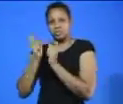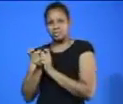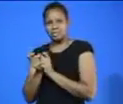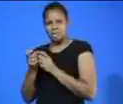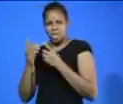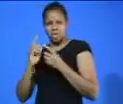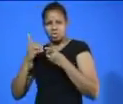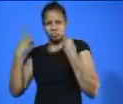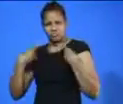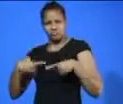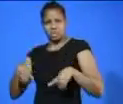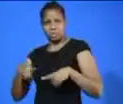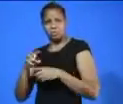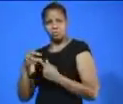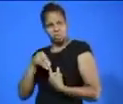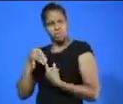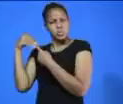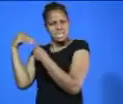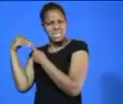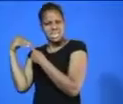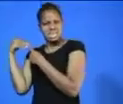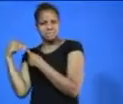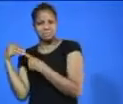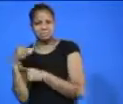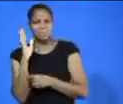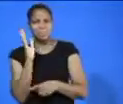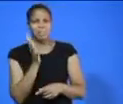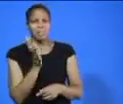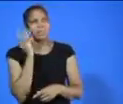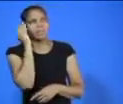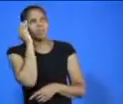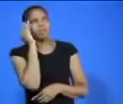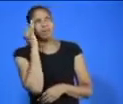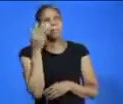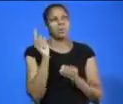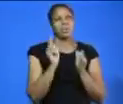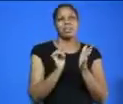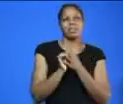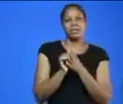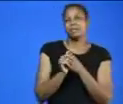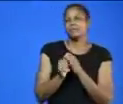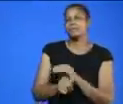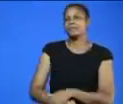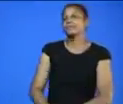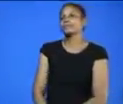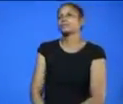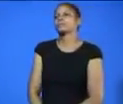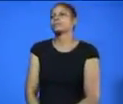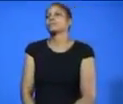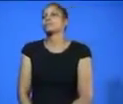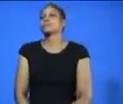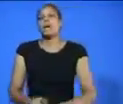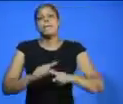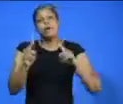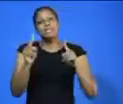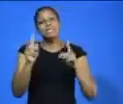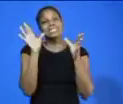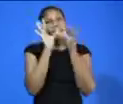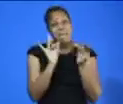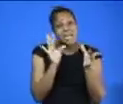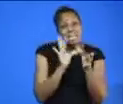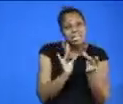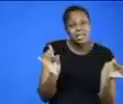was unique. I'm going to leave you to walk with that wherever you want to go with it. But his